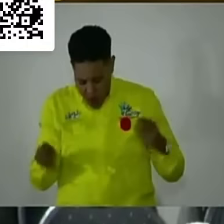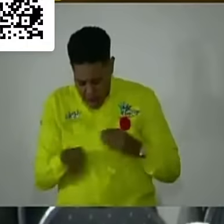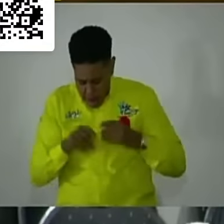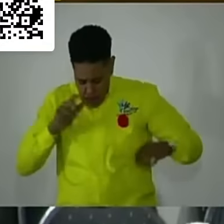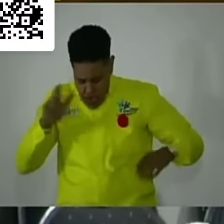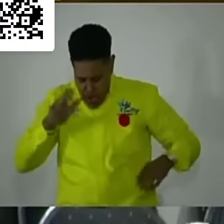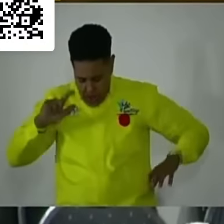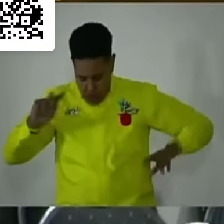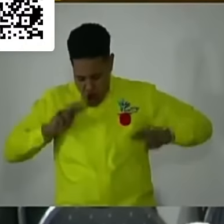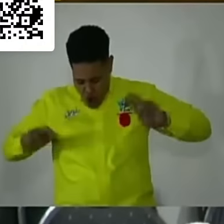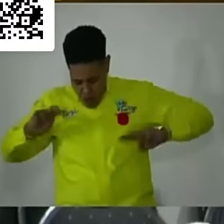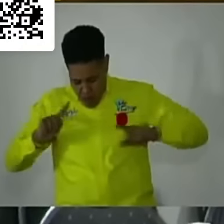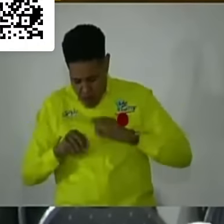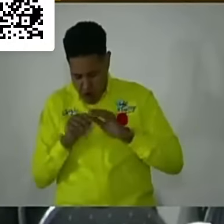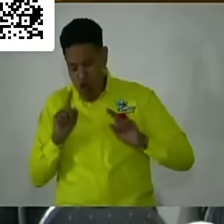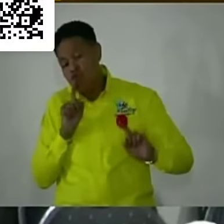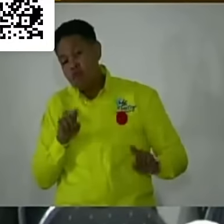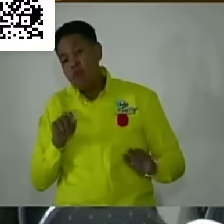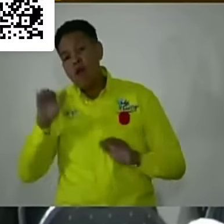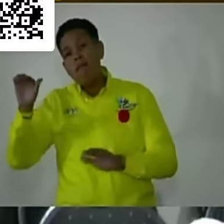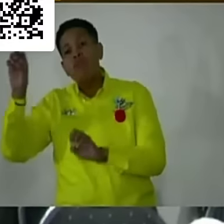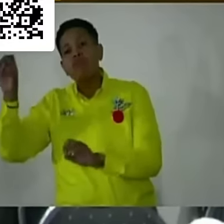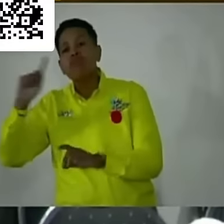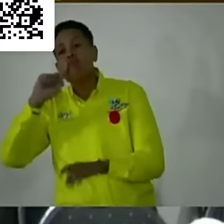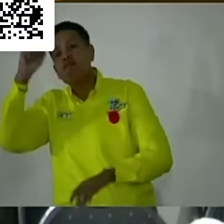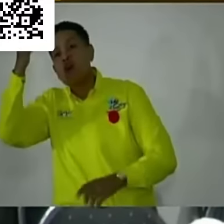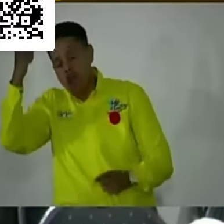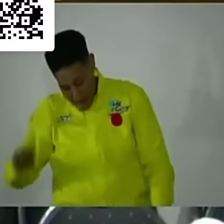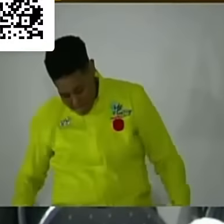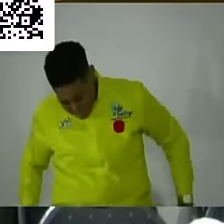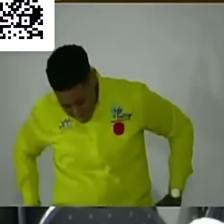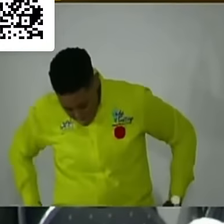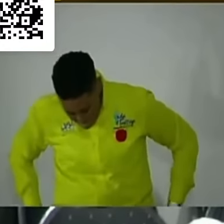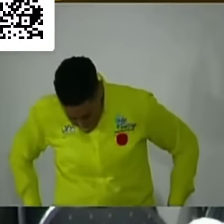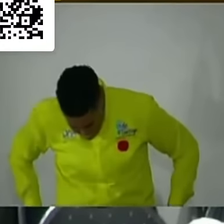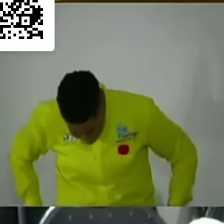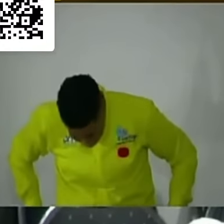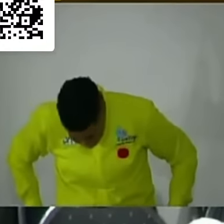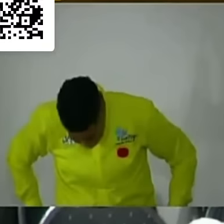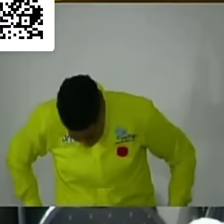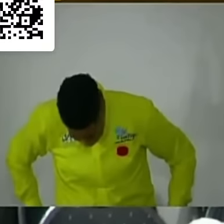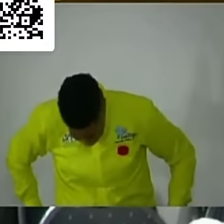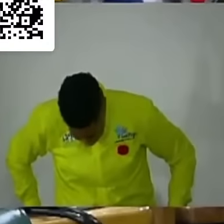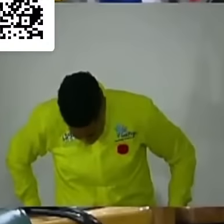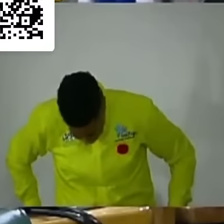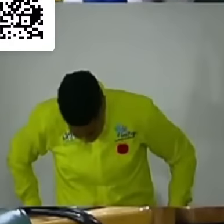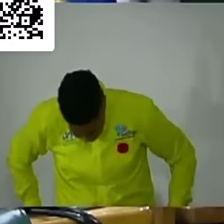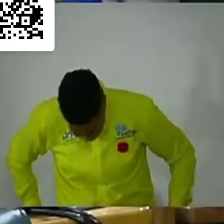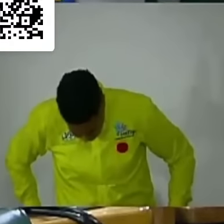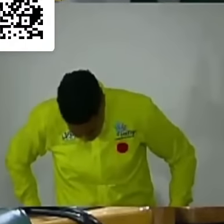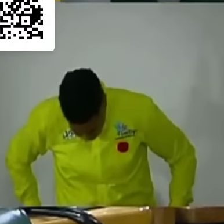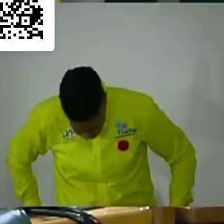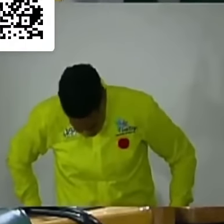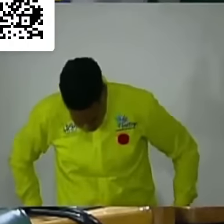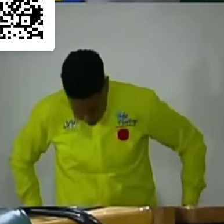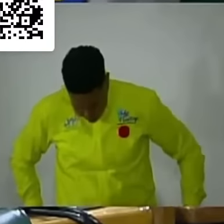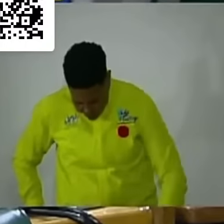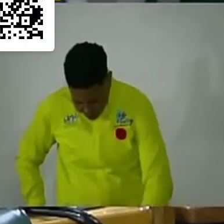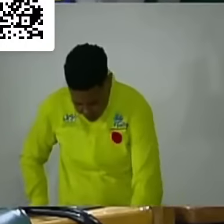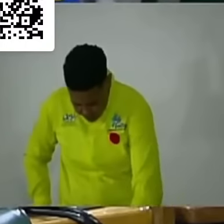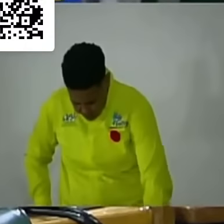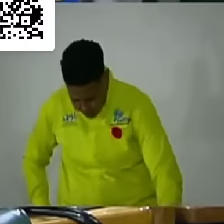listening, observing, and reporting back in the first instance. In terms of shelter surveillance, on November 9,